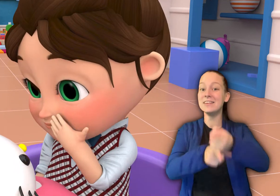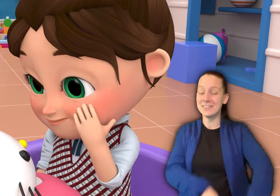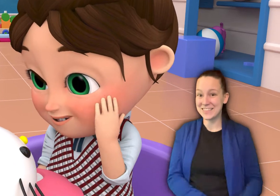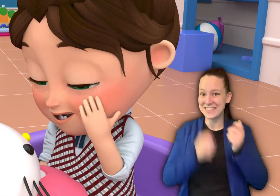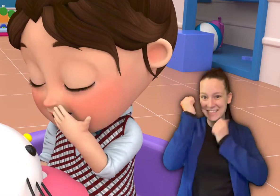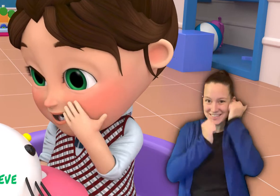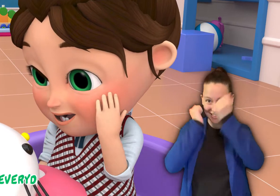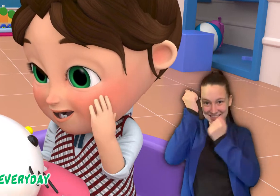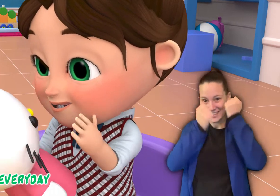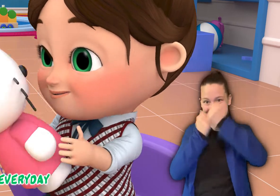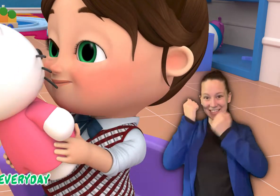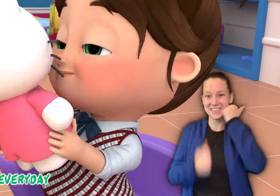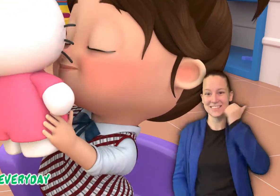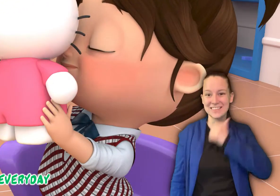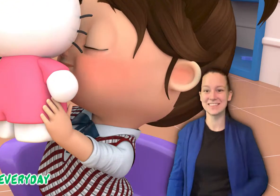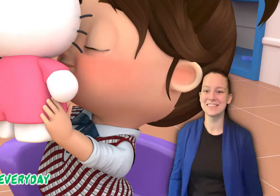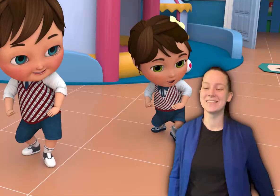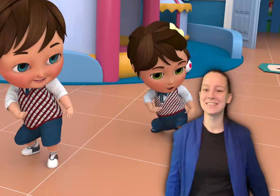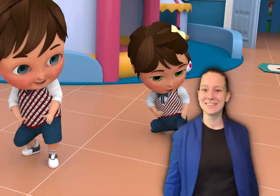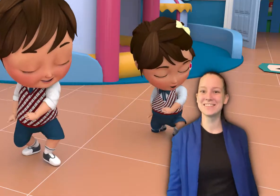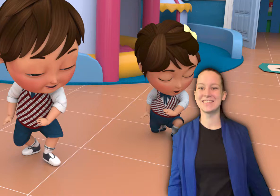Properly wash it every day.